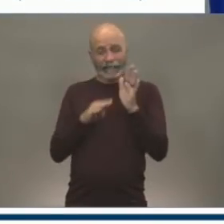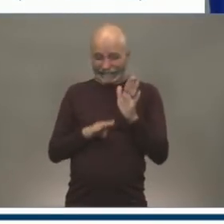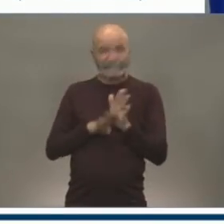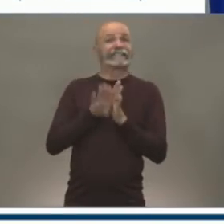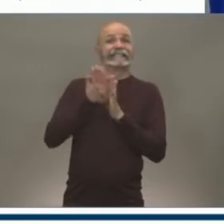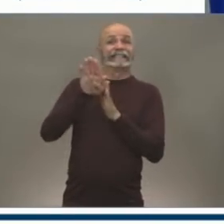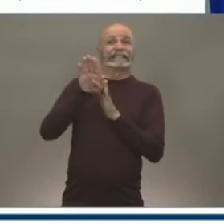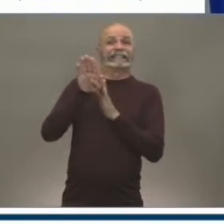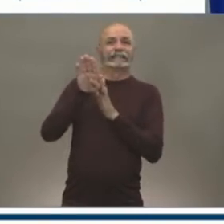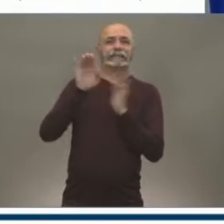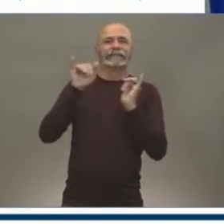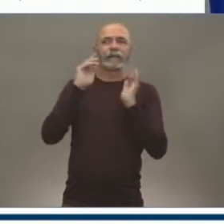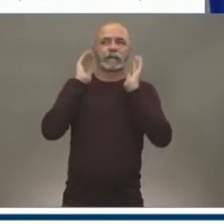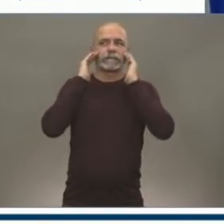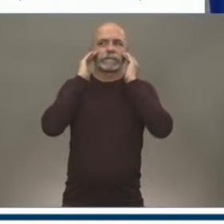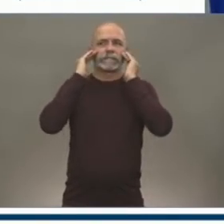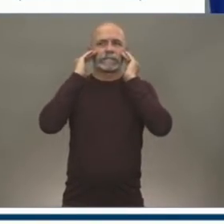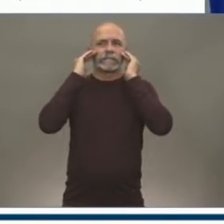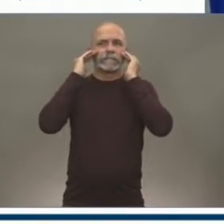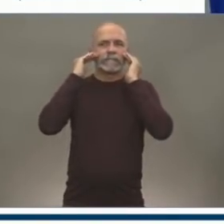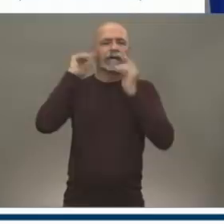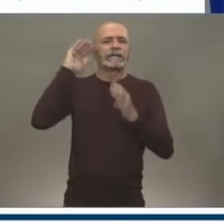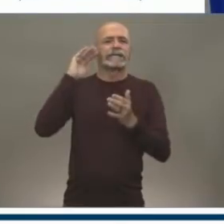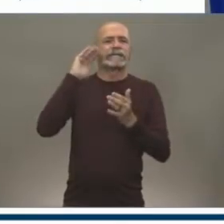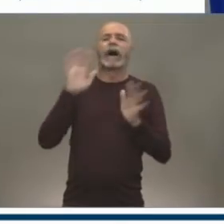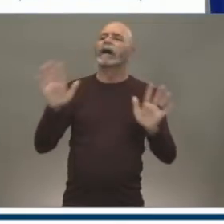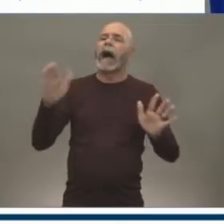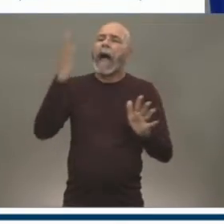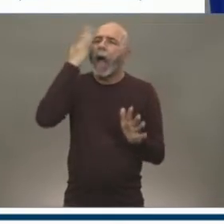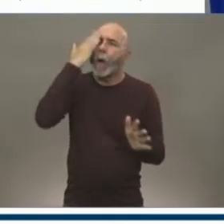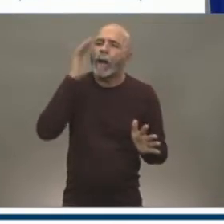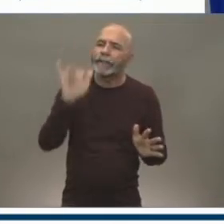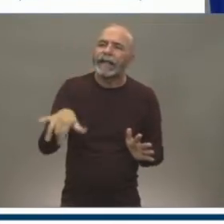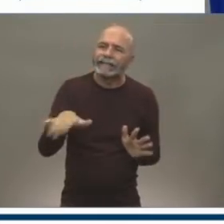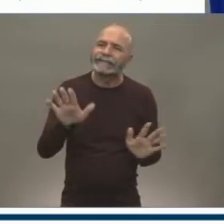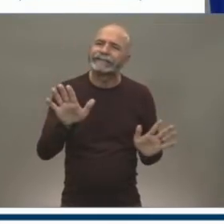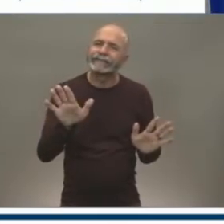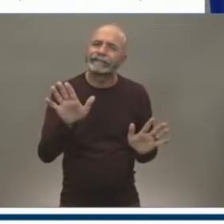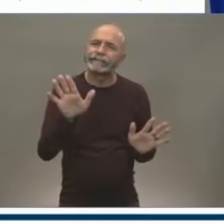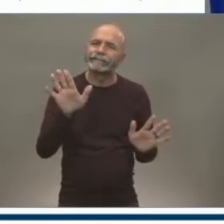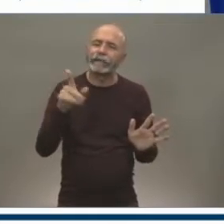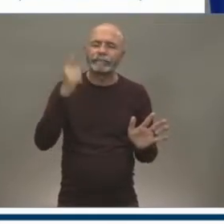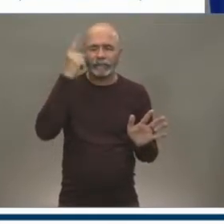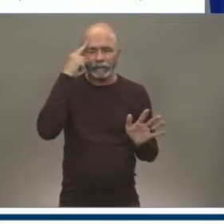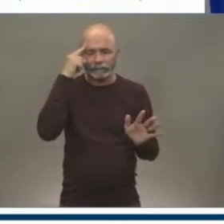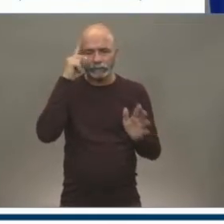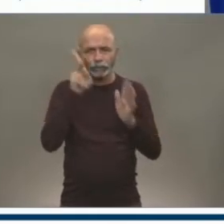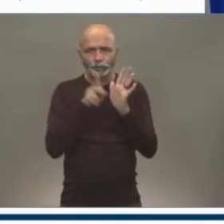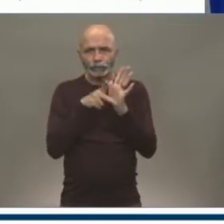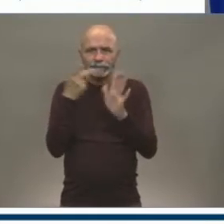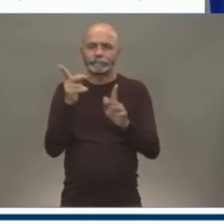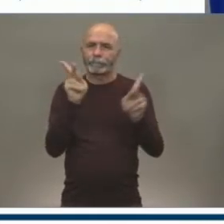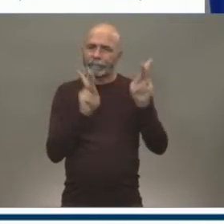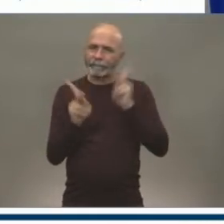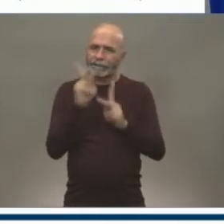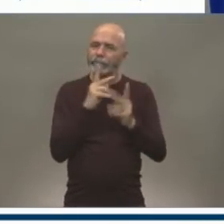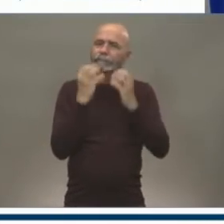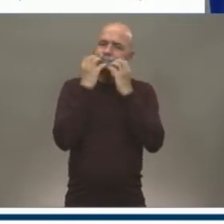more. Let's not lose sight of the humanity that we've demonstrated towards one another in the last 8